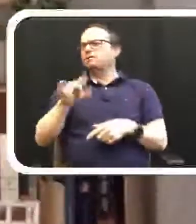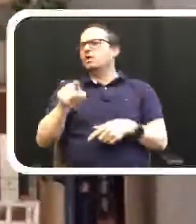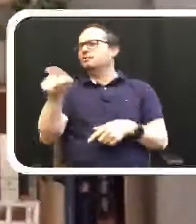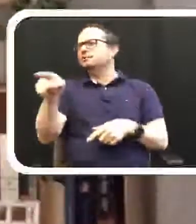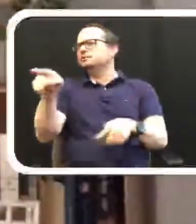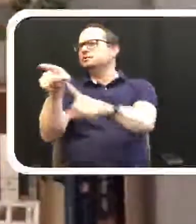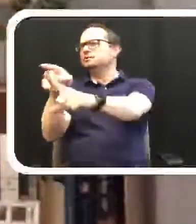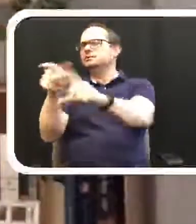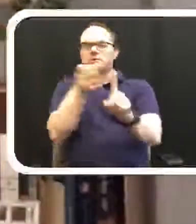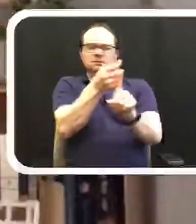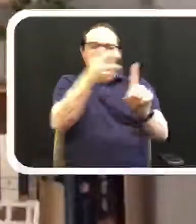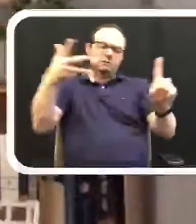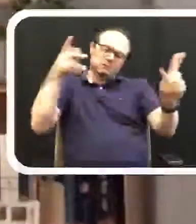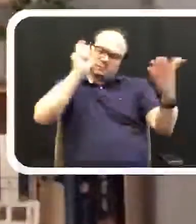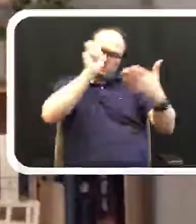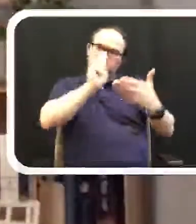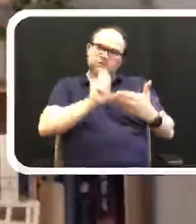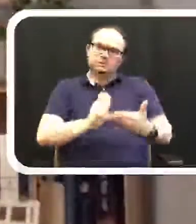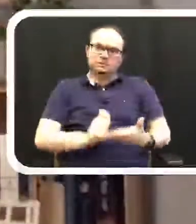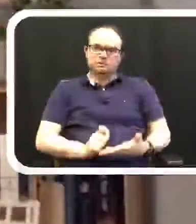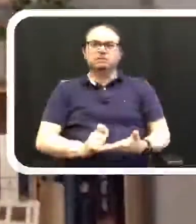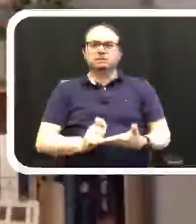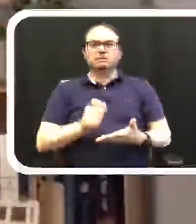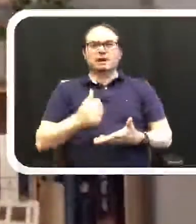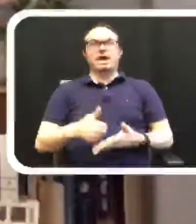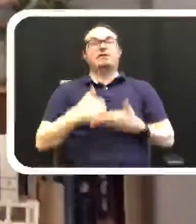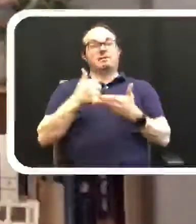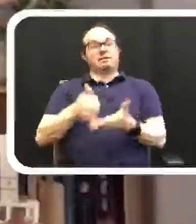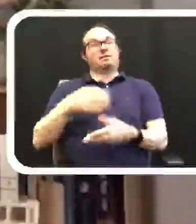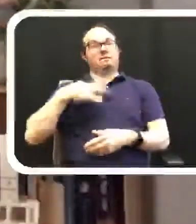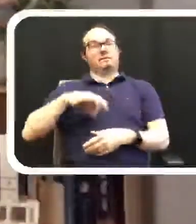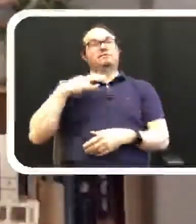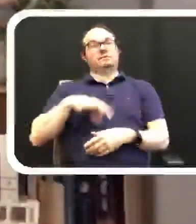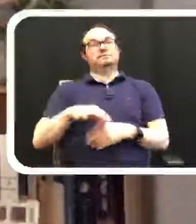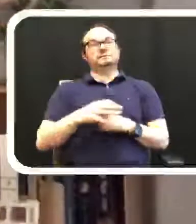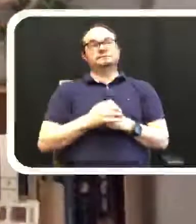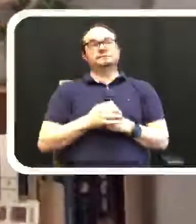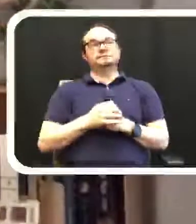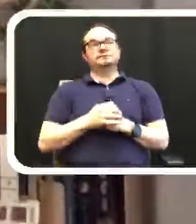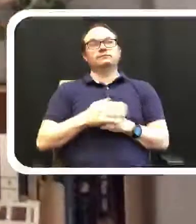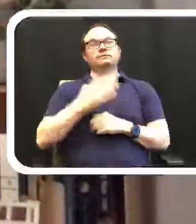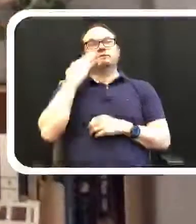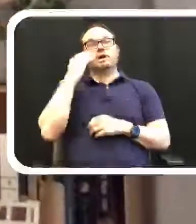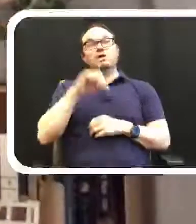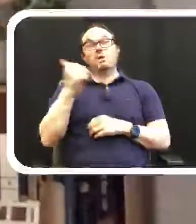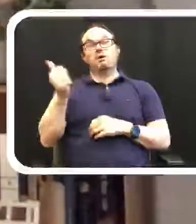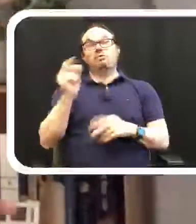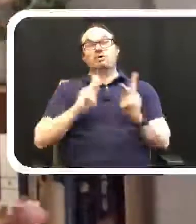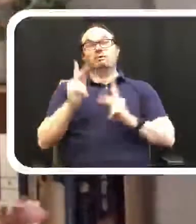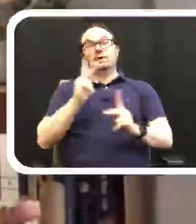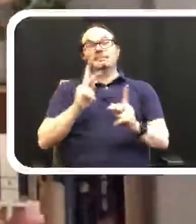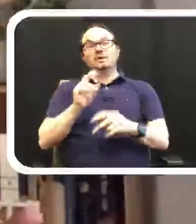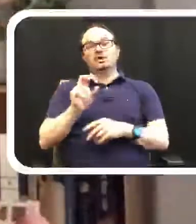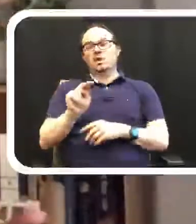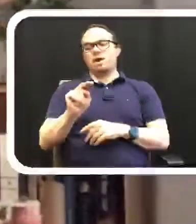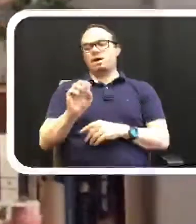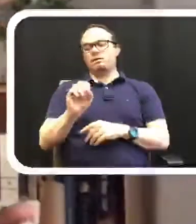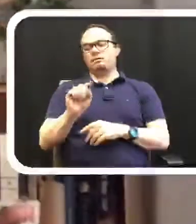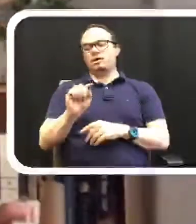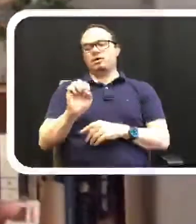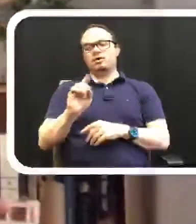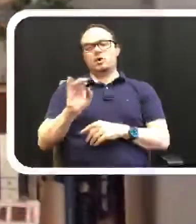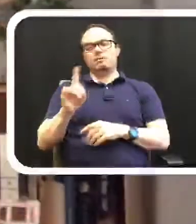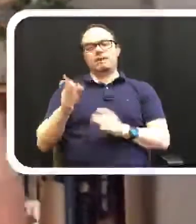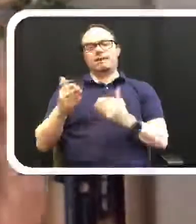of that. And that can certainly be helpful to people. I know others who keep notepads next to their